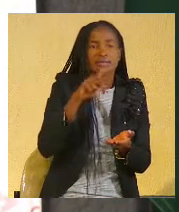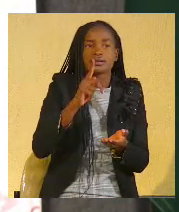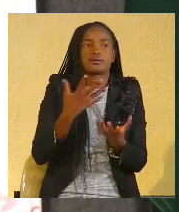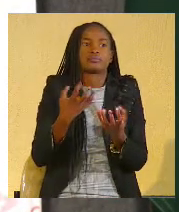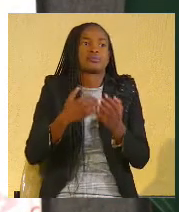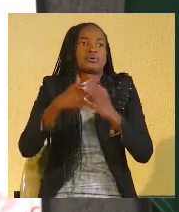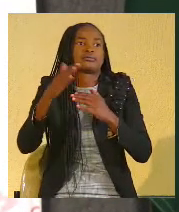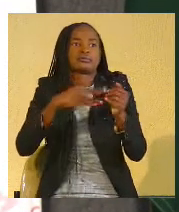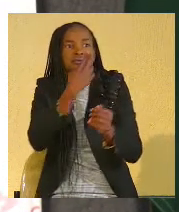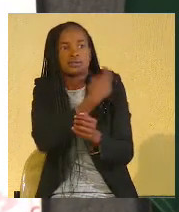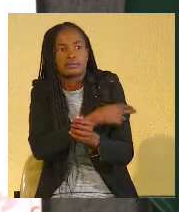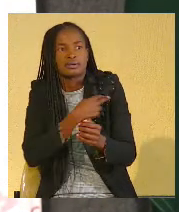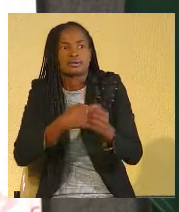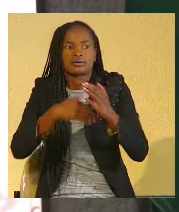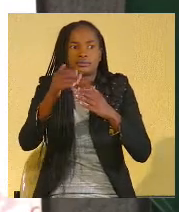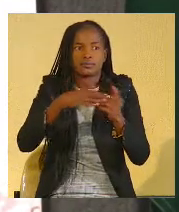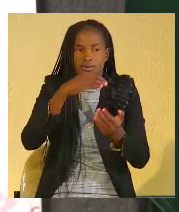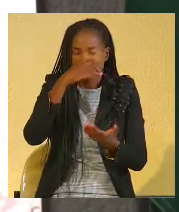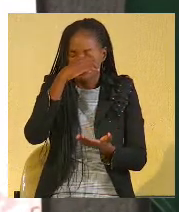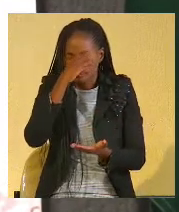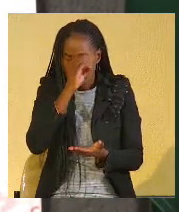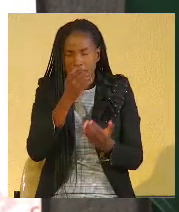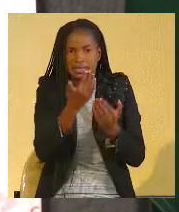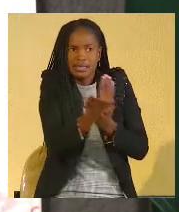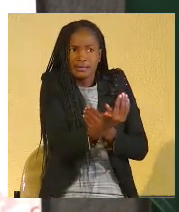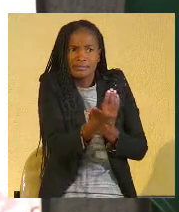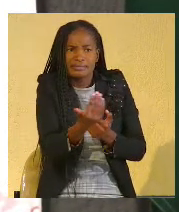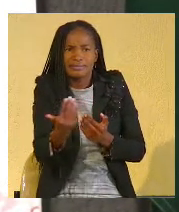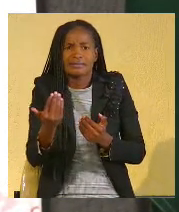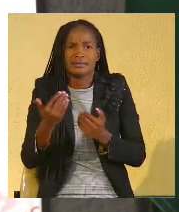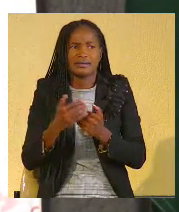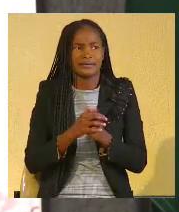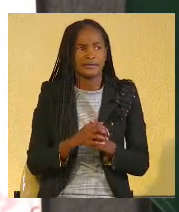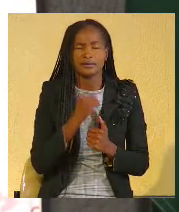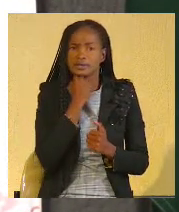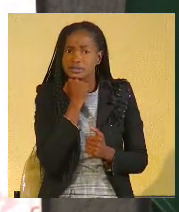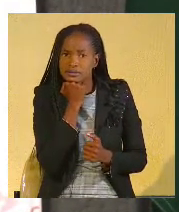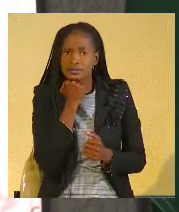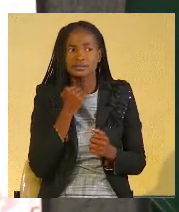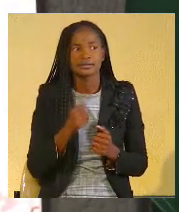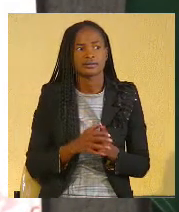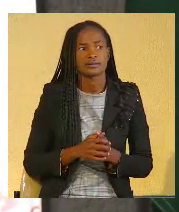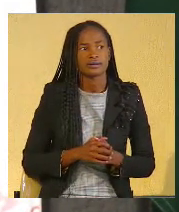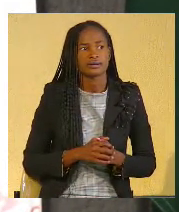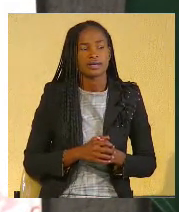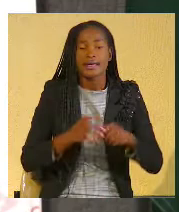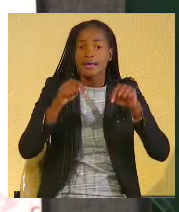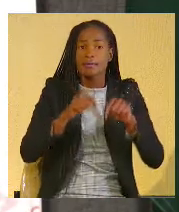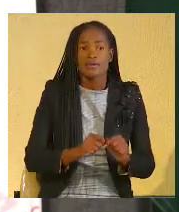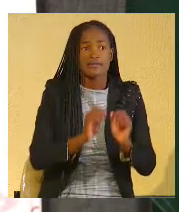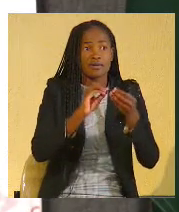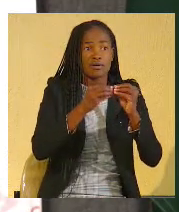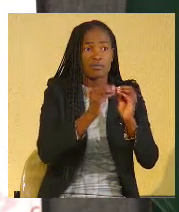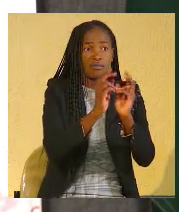and it also needs expansion. The population of Namibia increases.